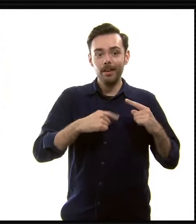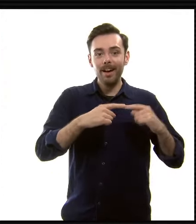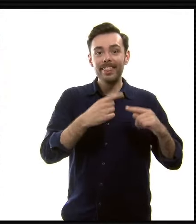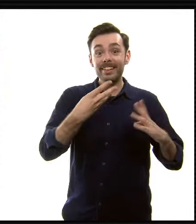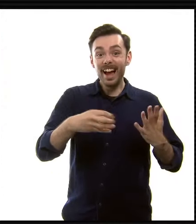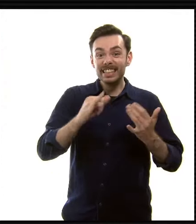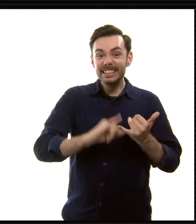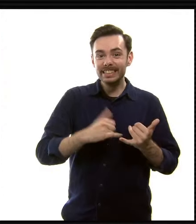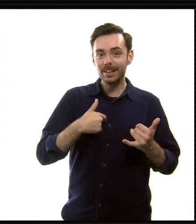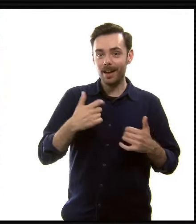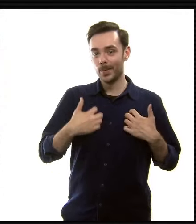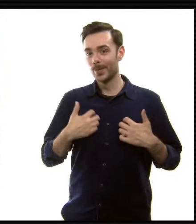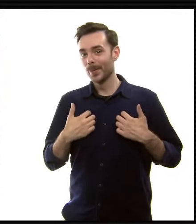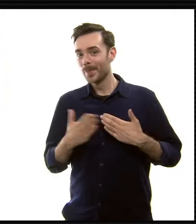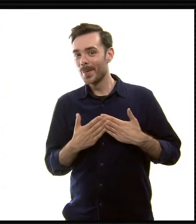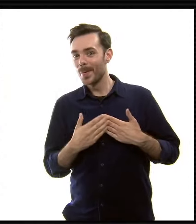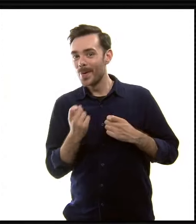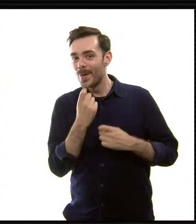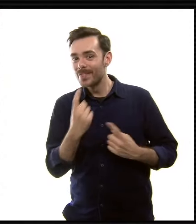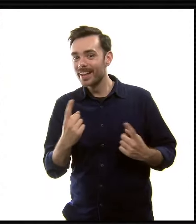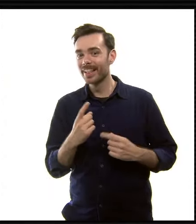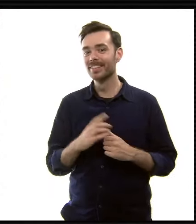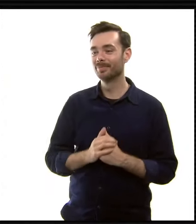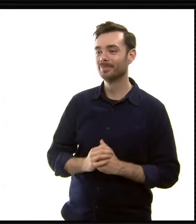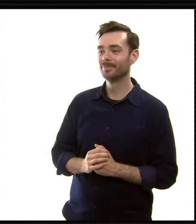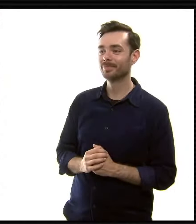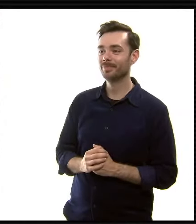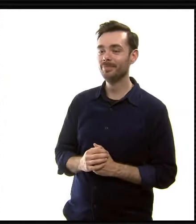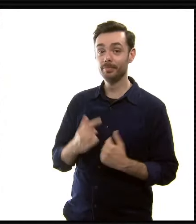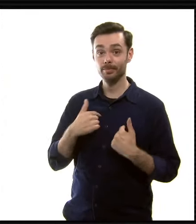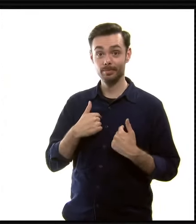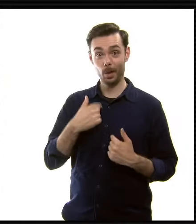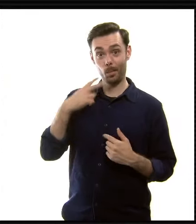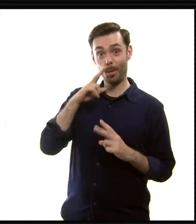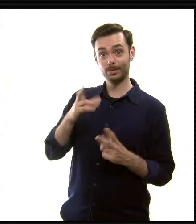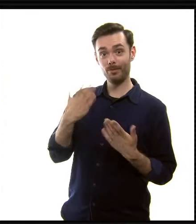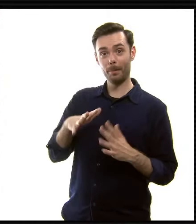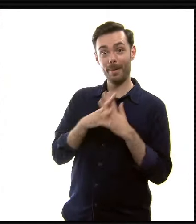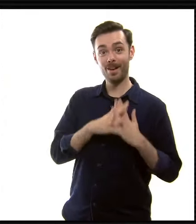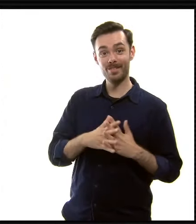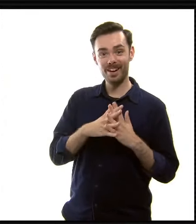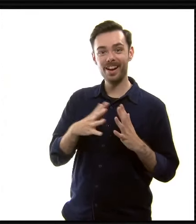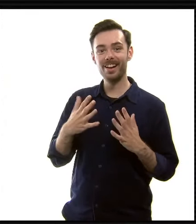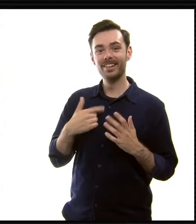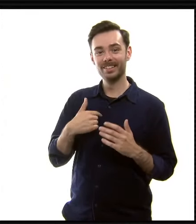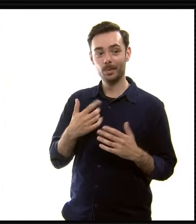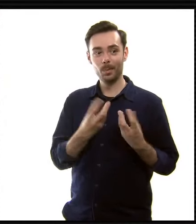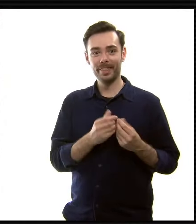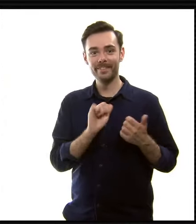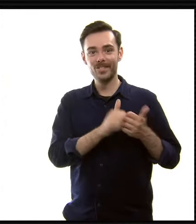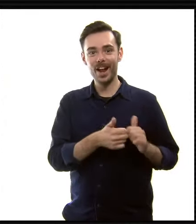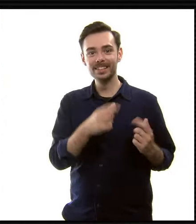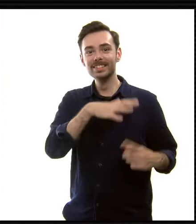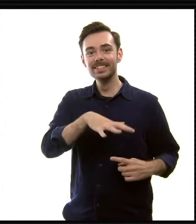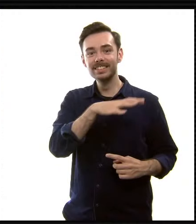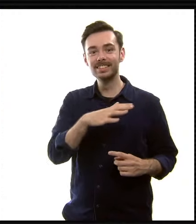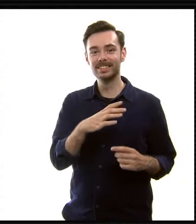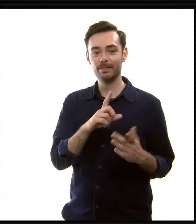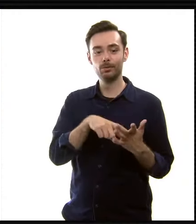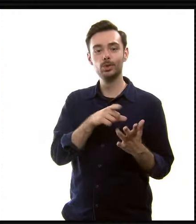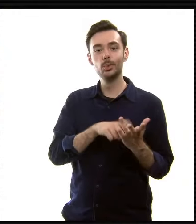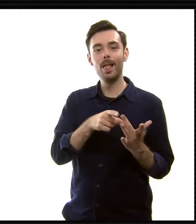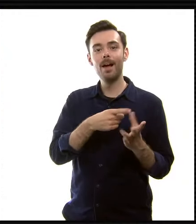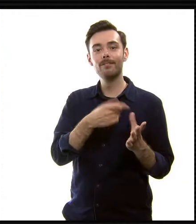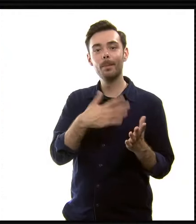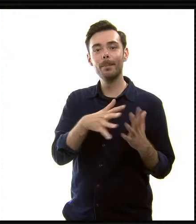in USA. Hello, everyone. I'm watching from the US. I'm watching with my friends online. That's from Julian in the US as well. Yo,